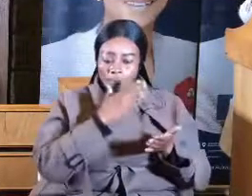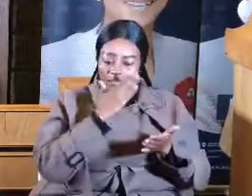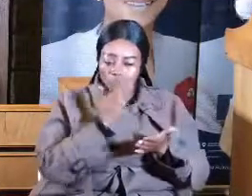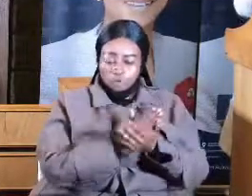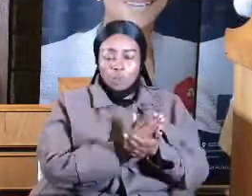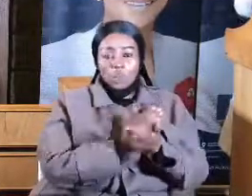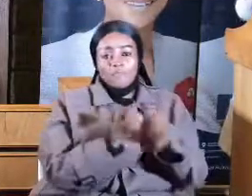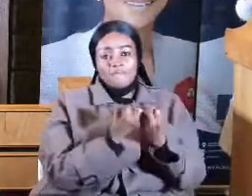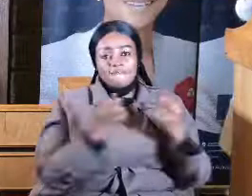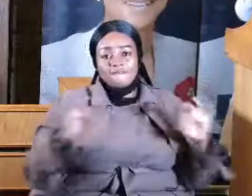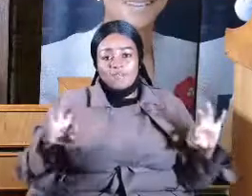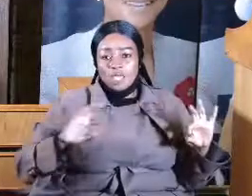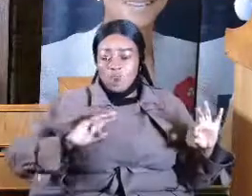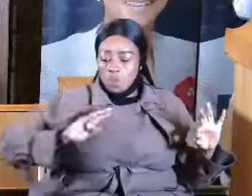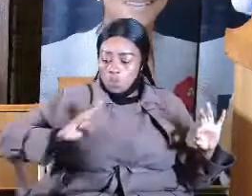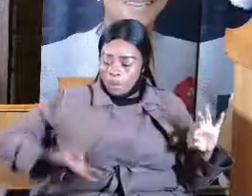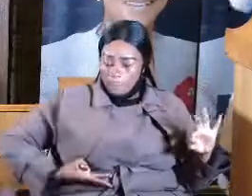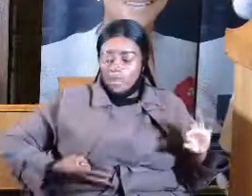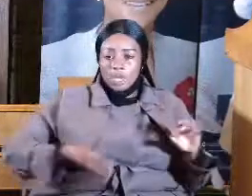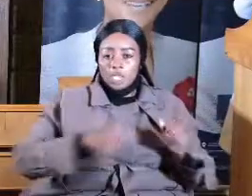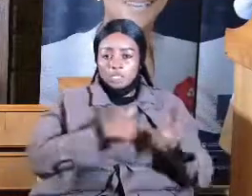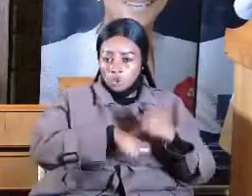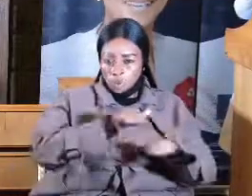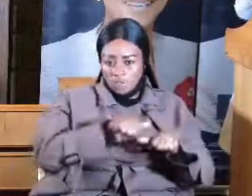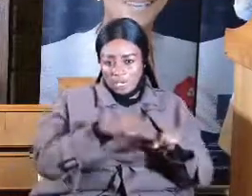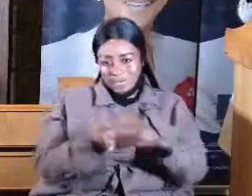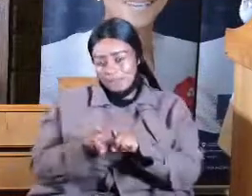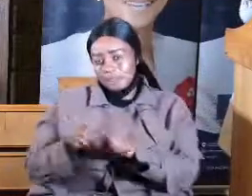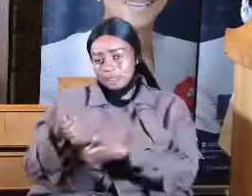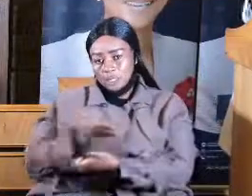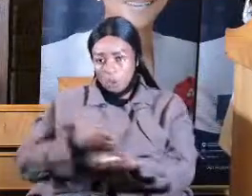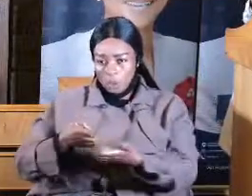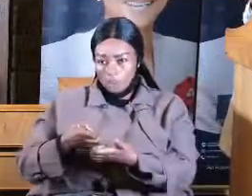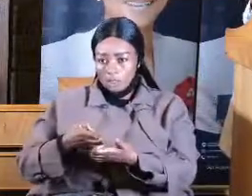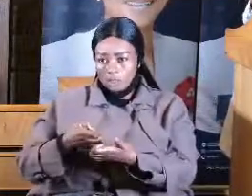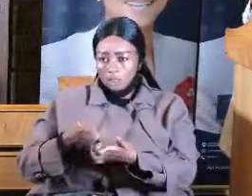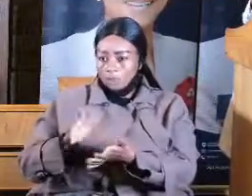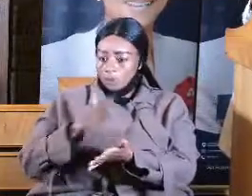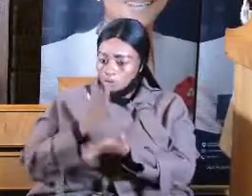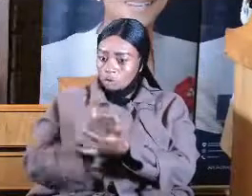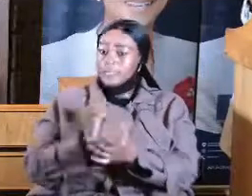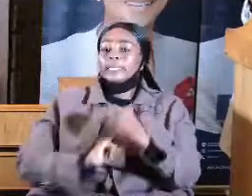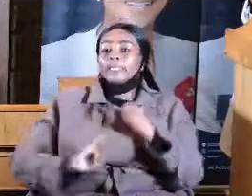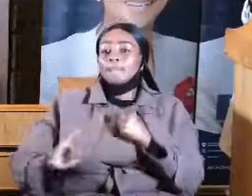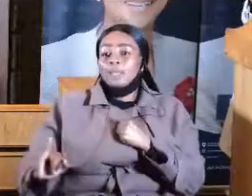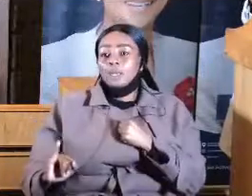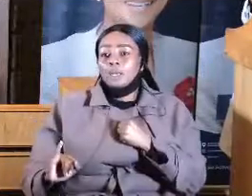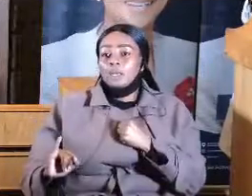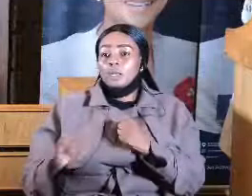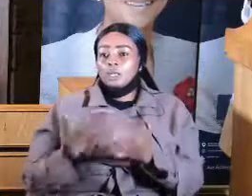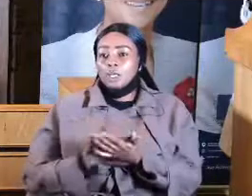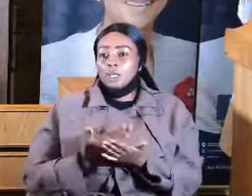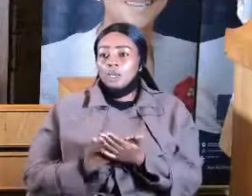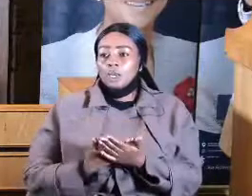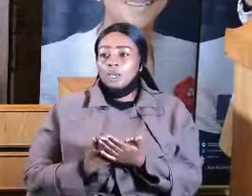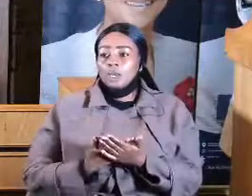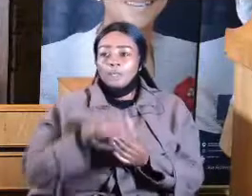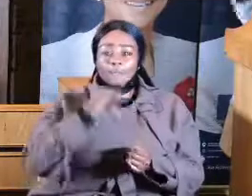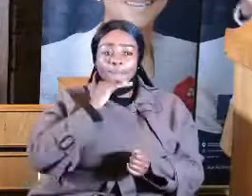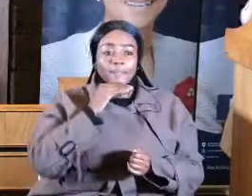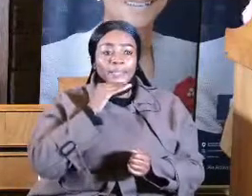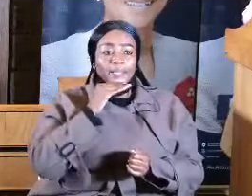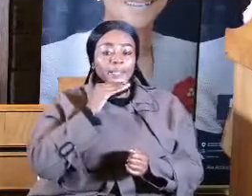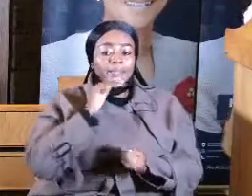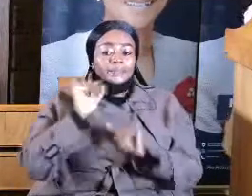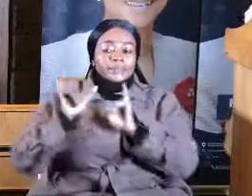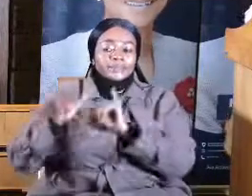women socially and economically, for them to be independent and human beings, not stay